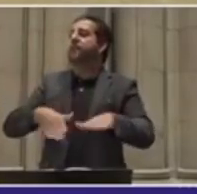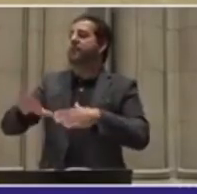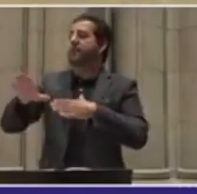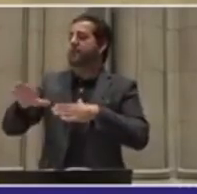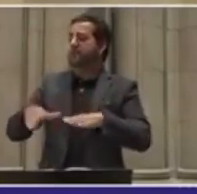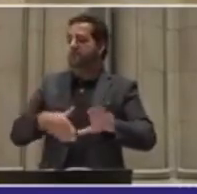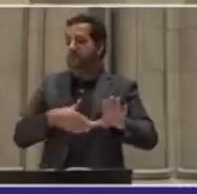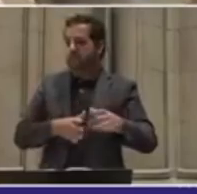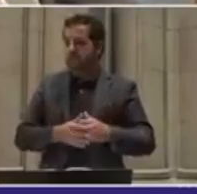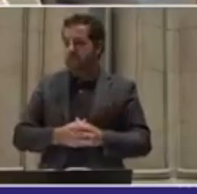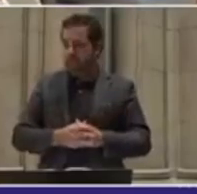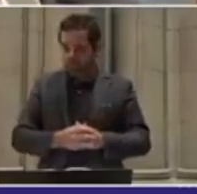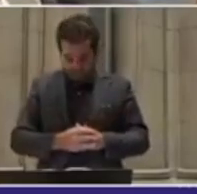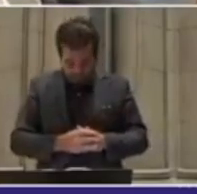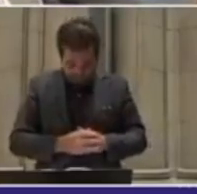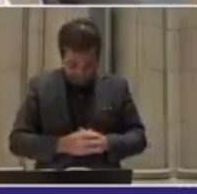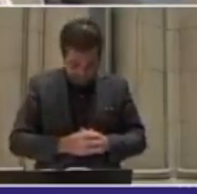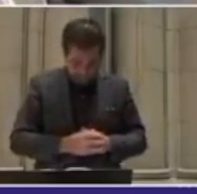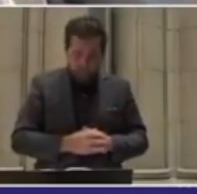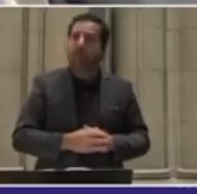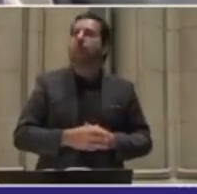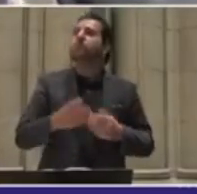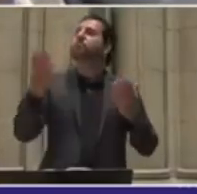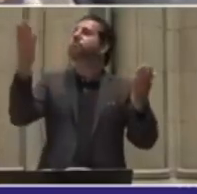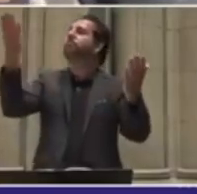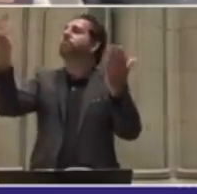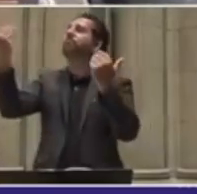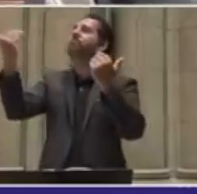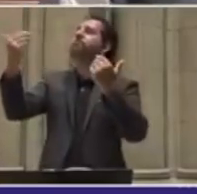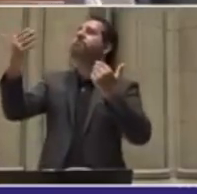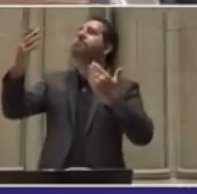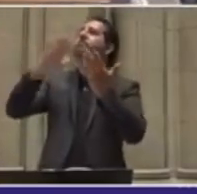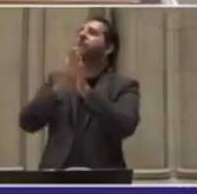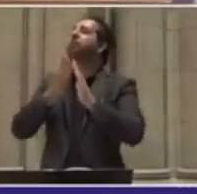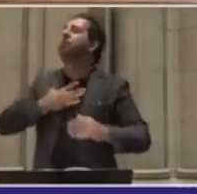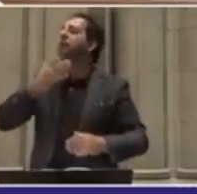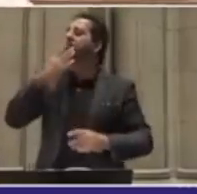feet. Come on and be my friend,